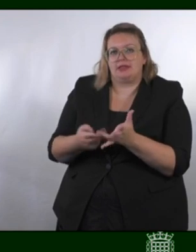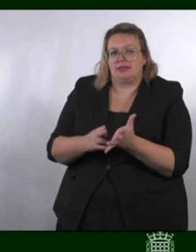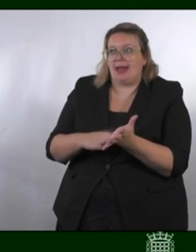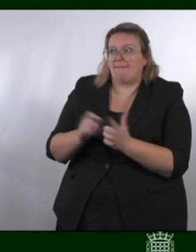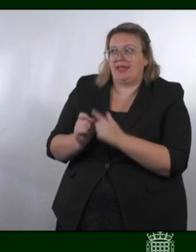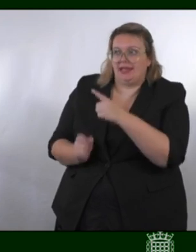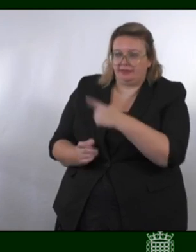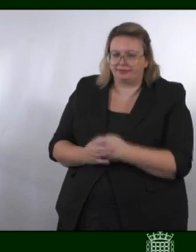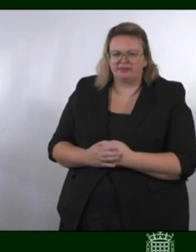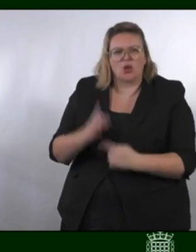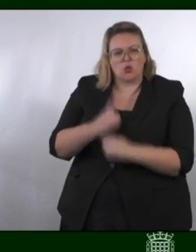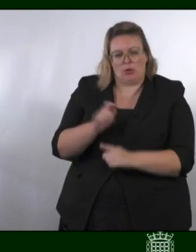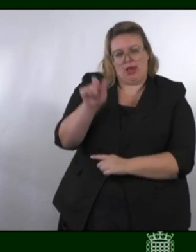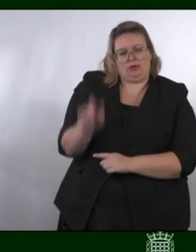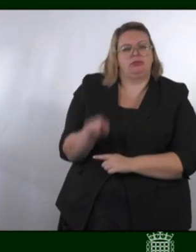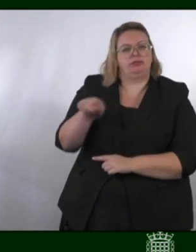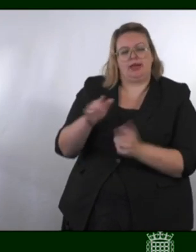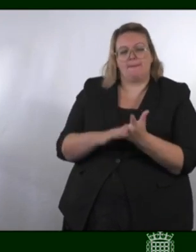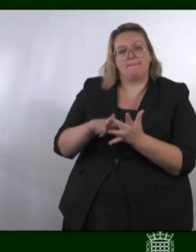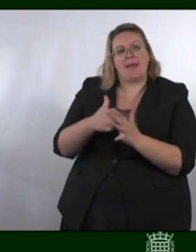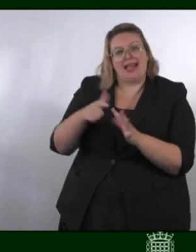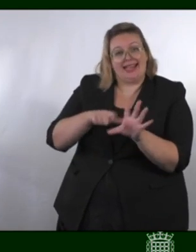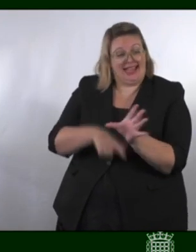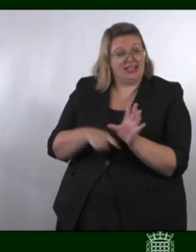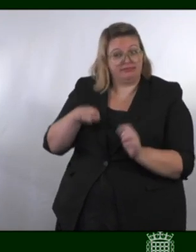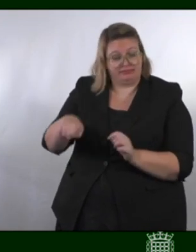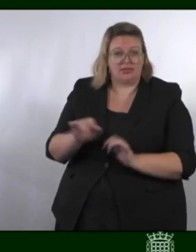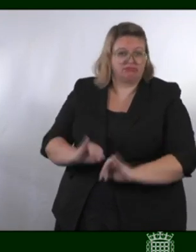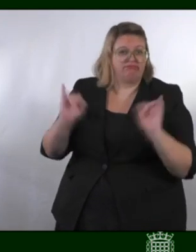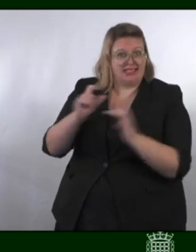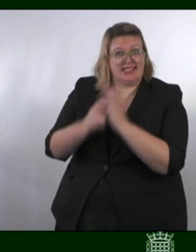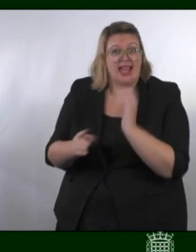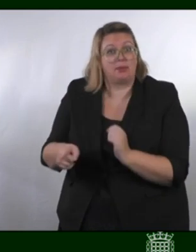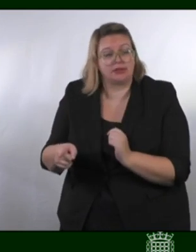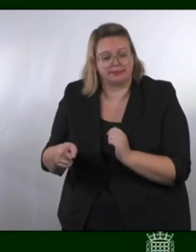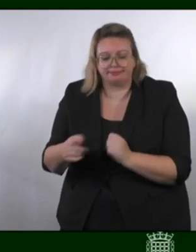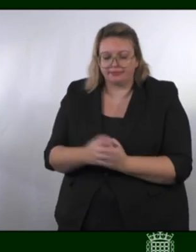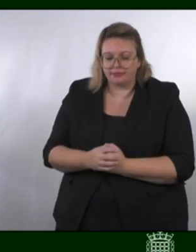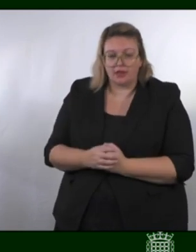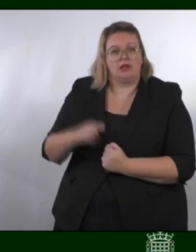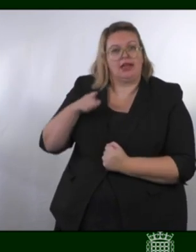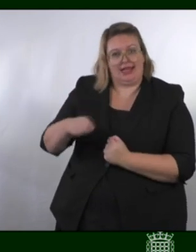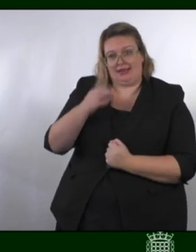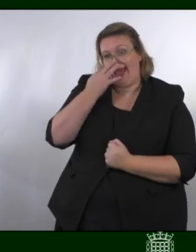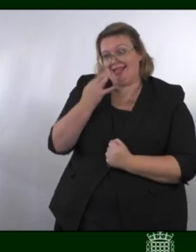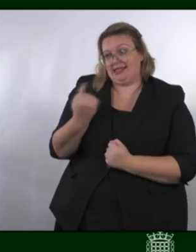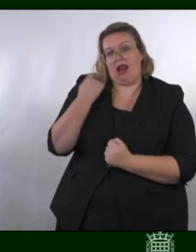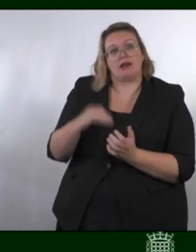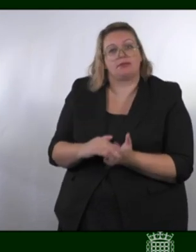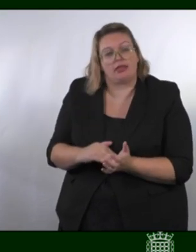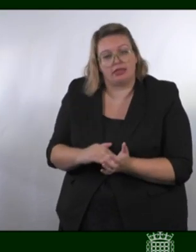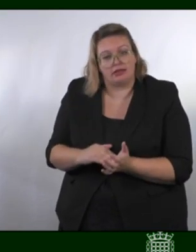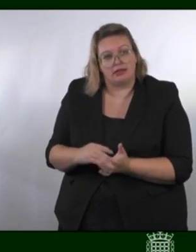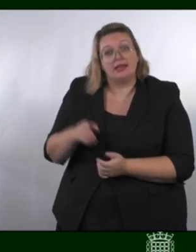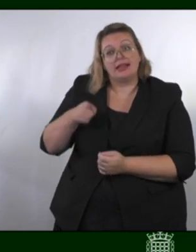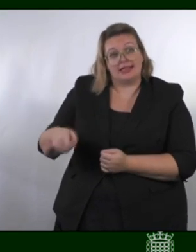turned 18 last month, so he's one of the first to see his child trust fund mature. But Mikey's